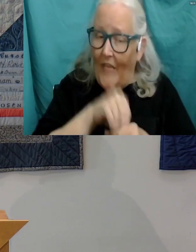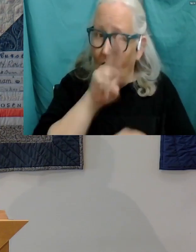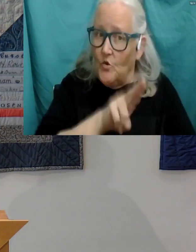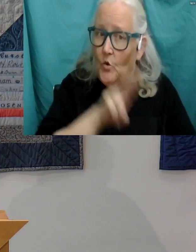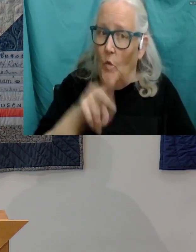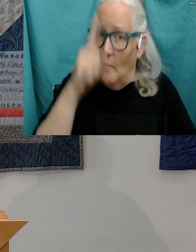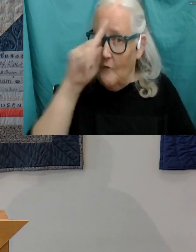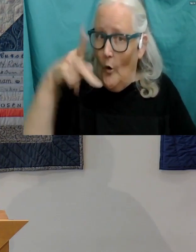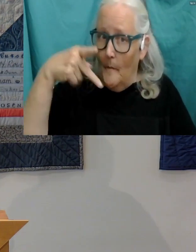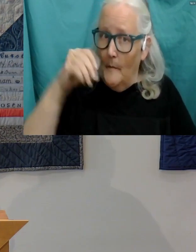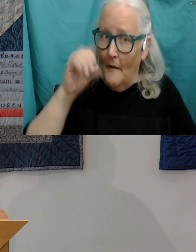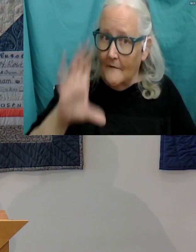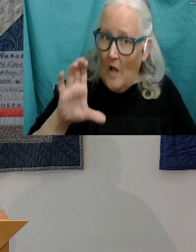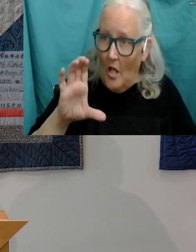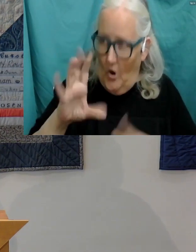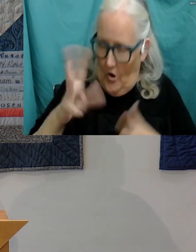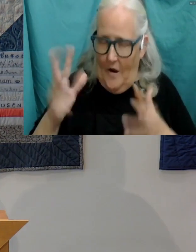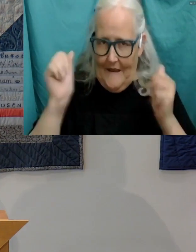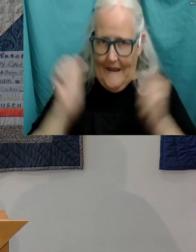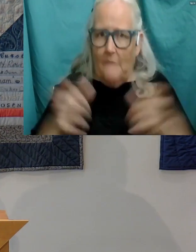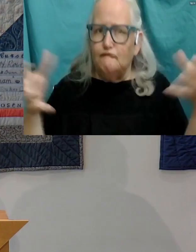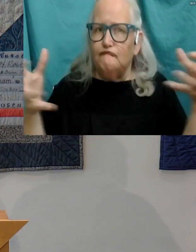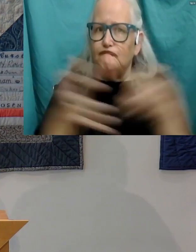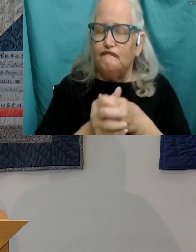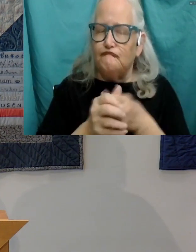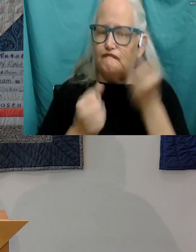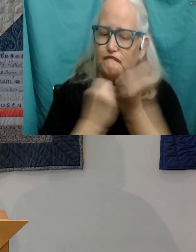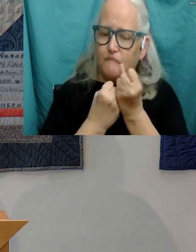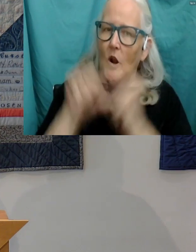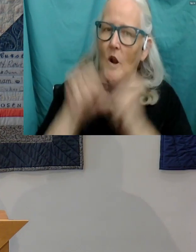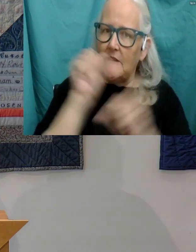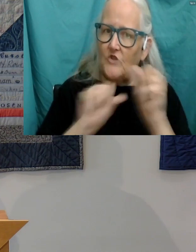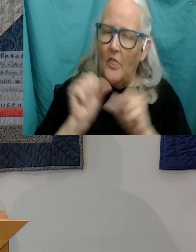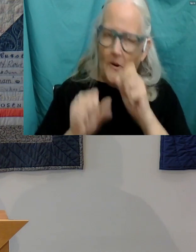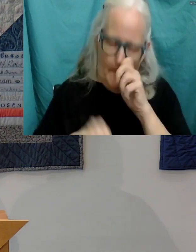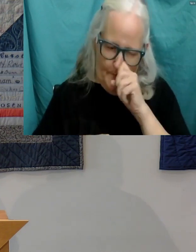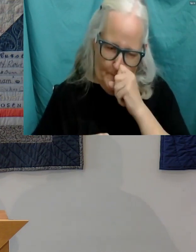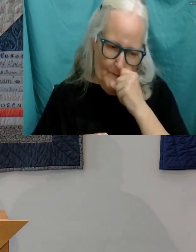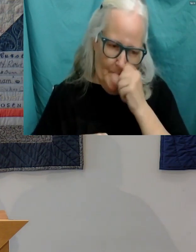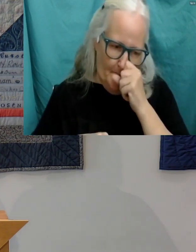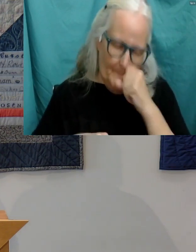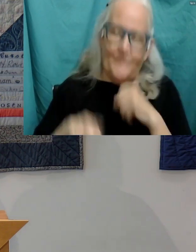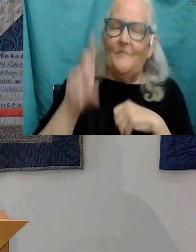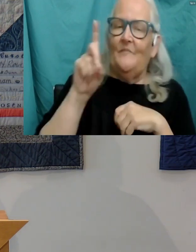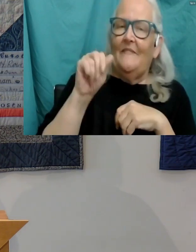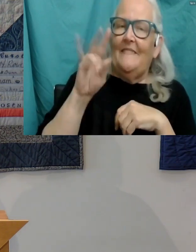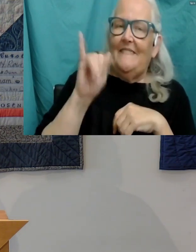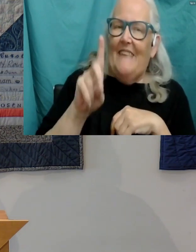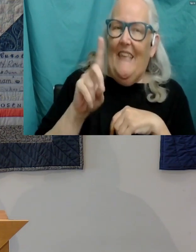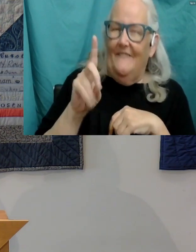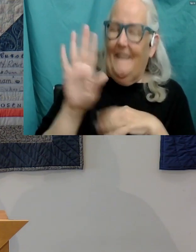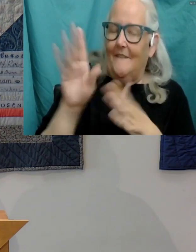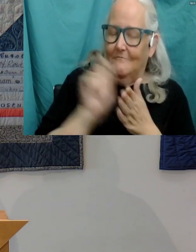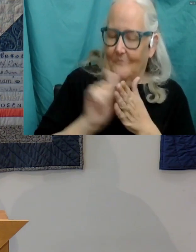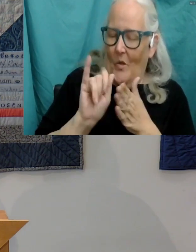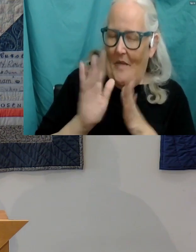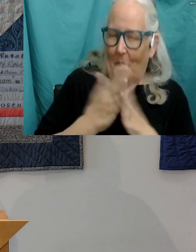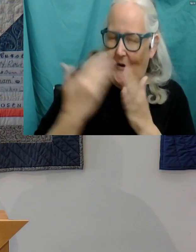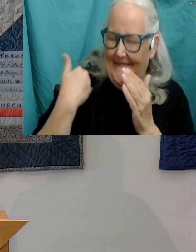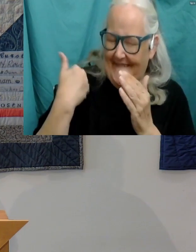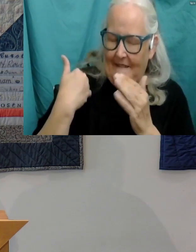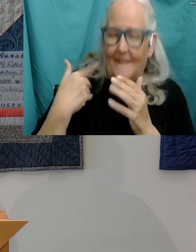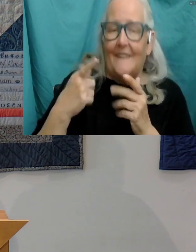support each other do. What's exciting about David Graeber's last book is that he suggests a form of Libertalia